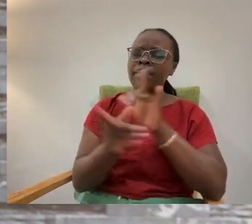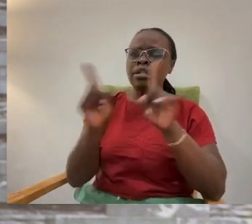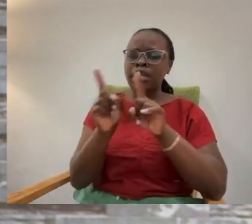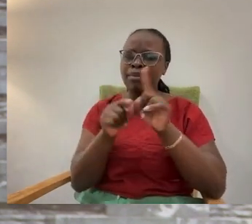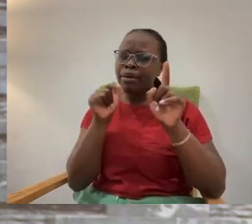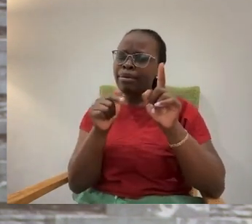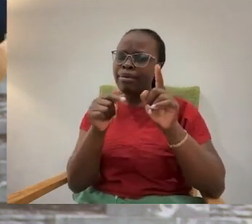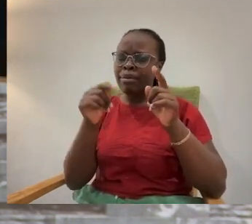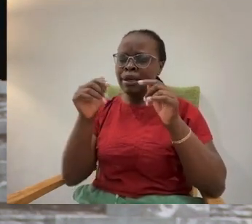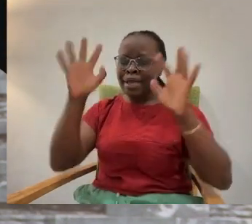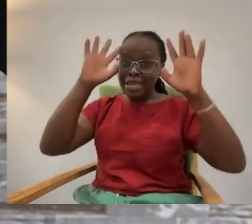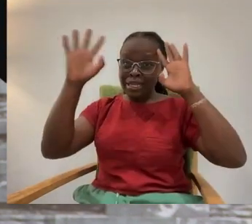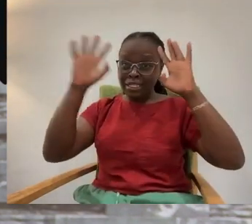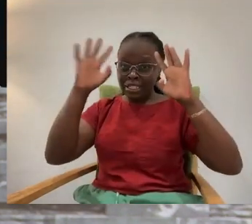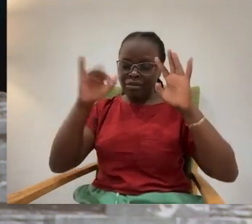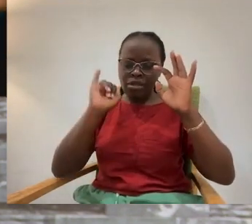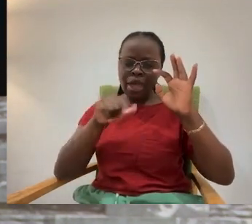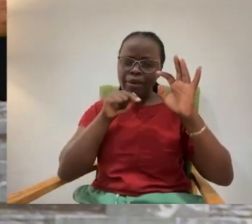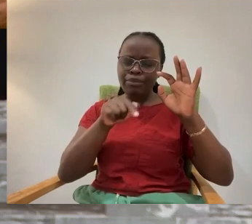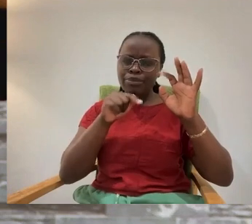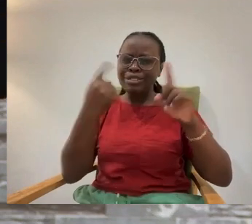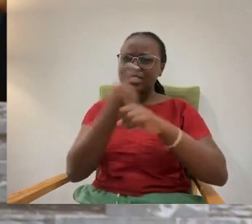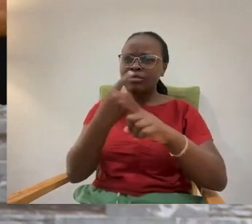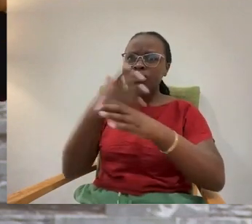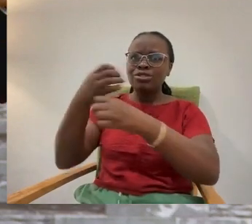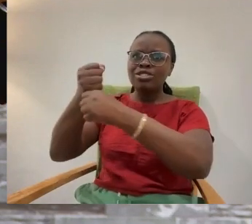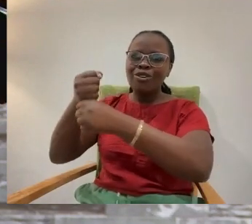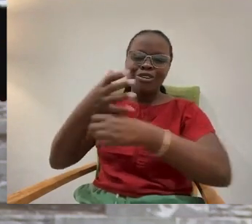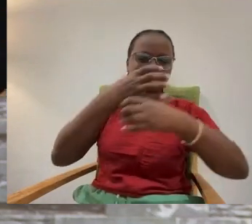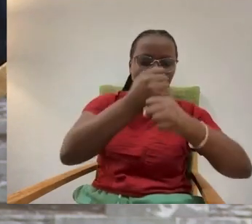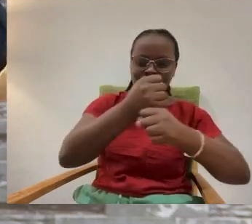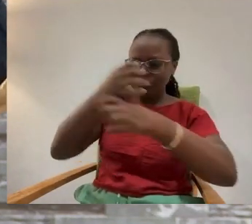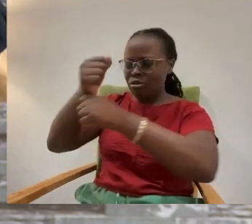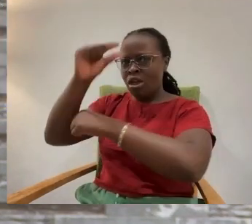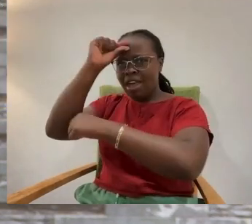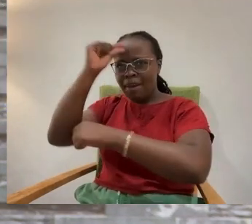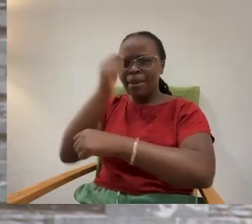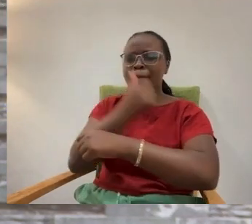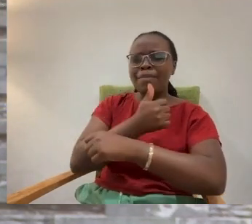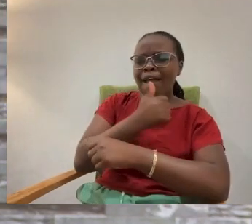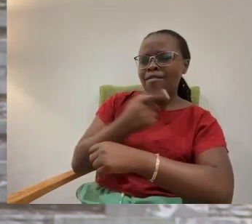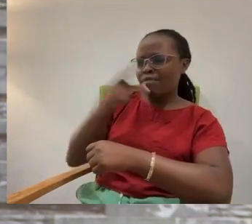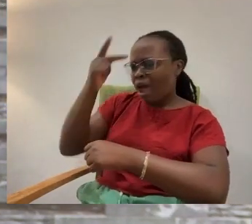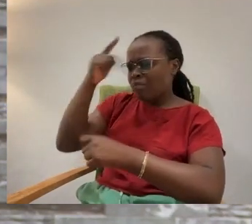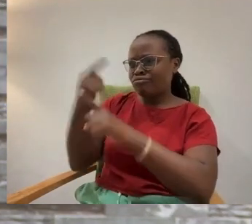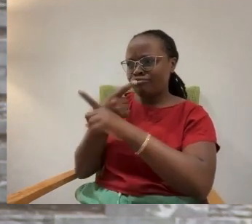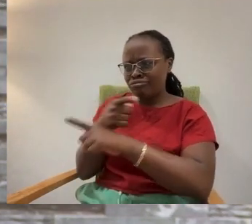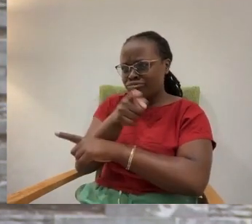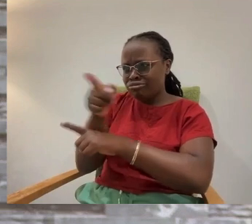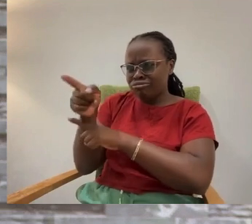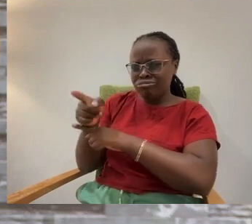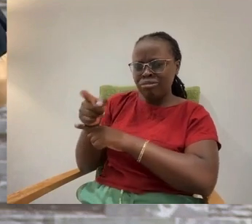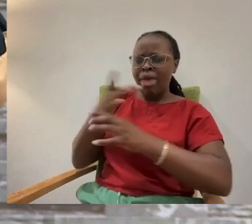actually from, the different stakeholders, important key stakeholders, government stakeholders that really spell out what needs to be